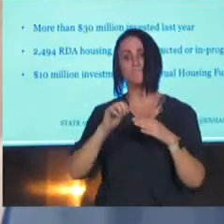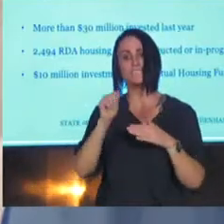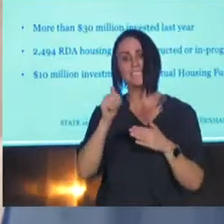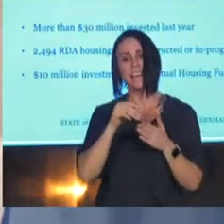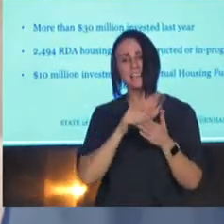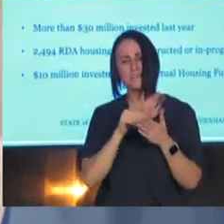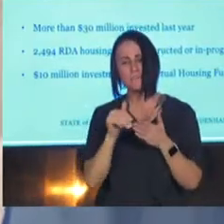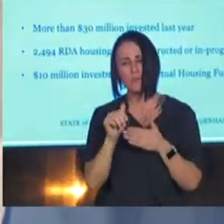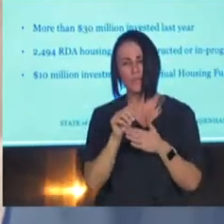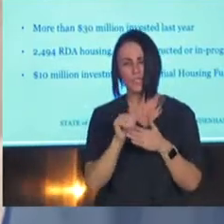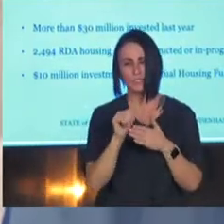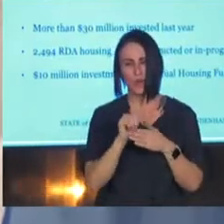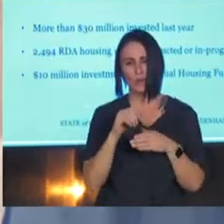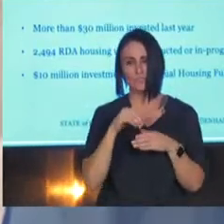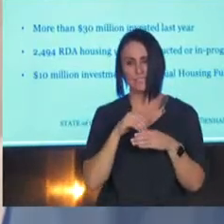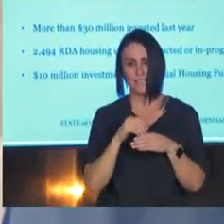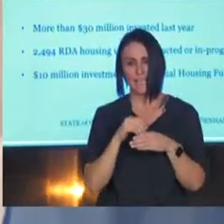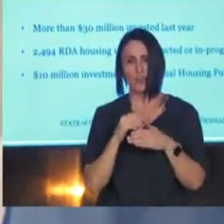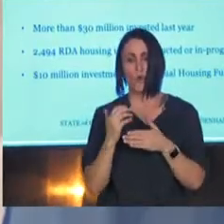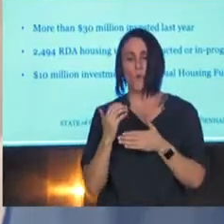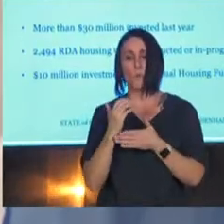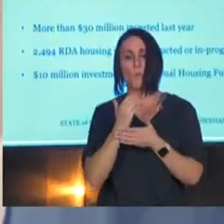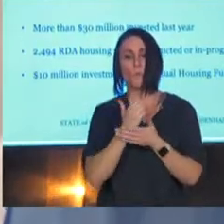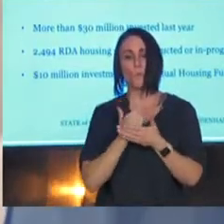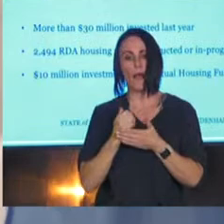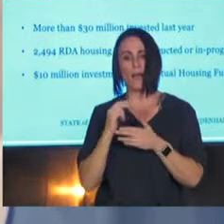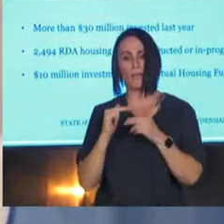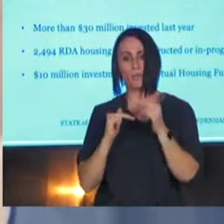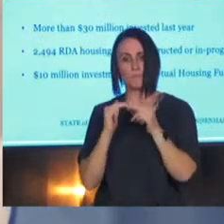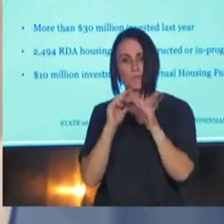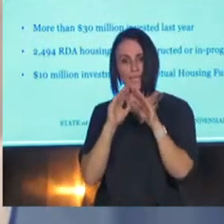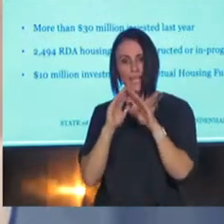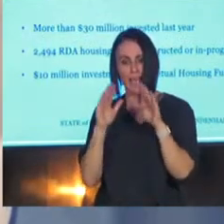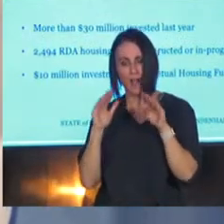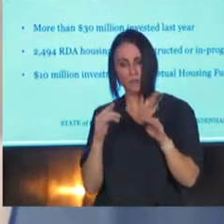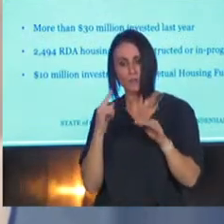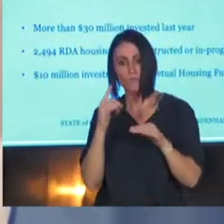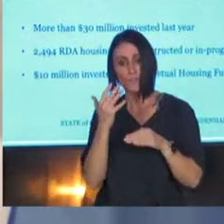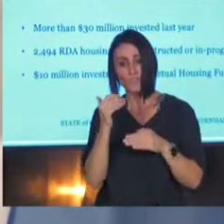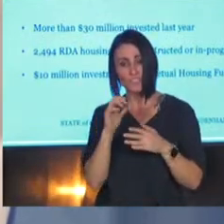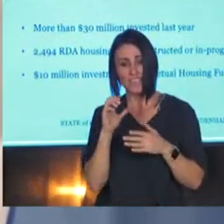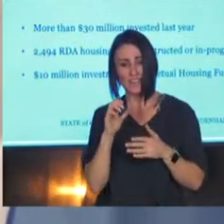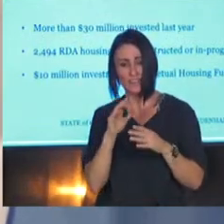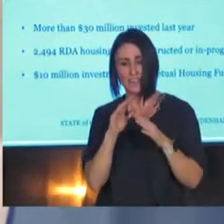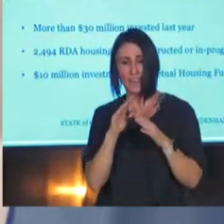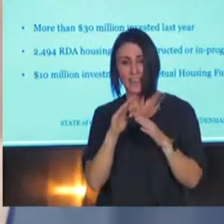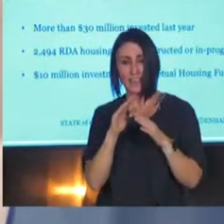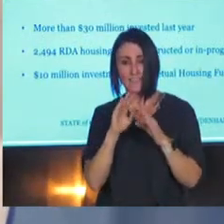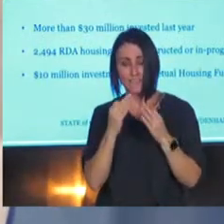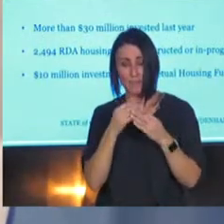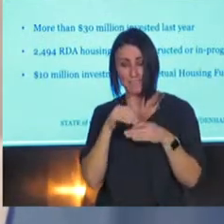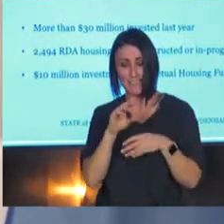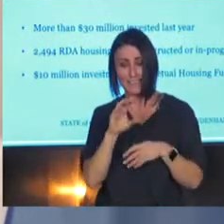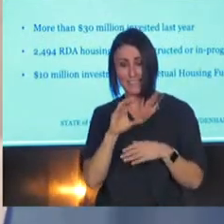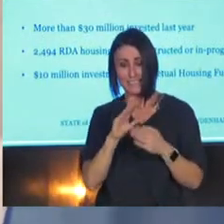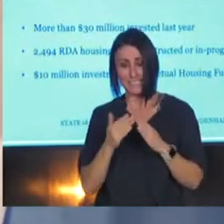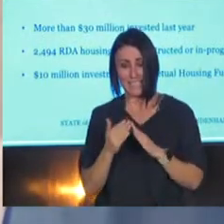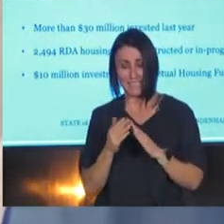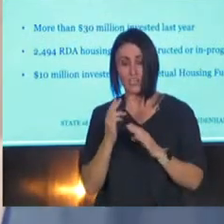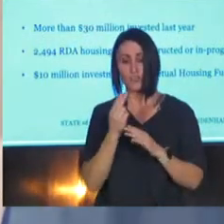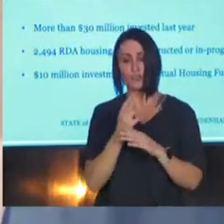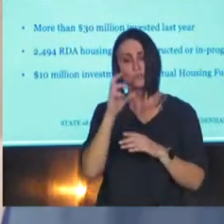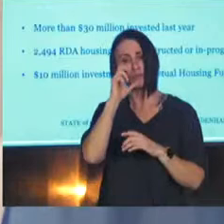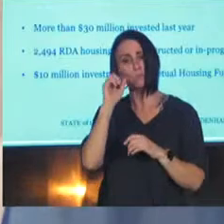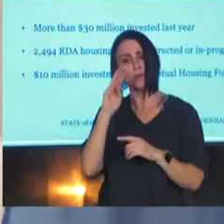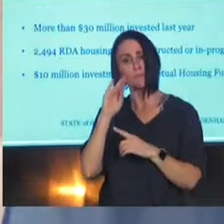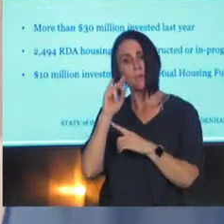million in wealth-building homes for 1,500 families in our city. Using President Biden's